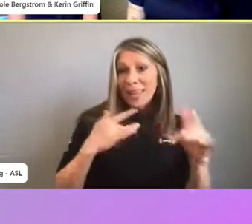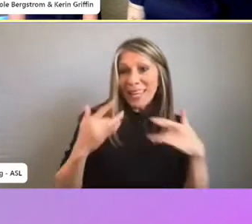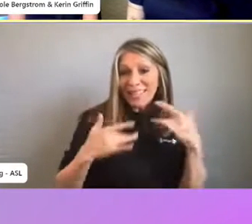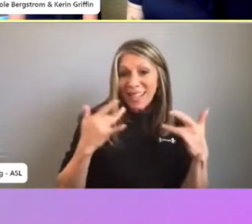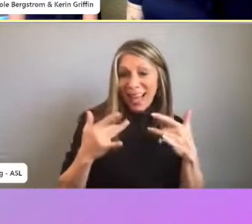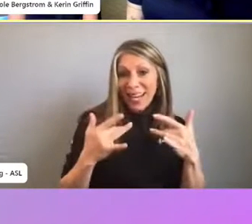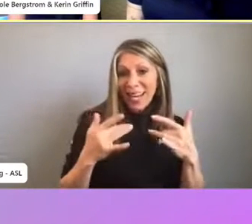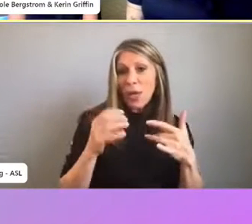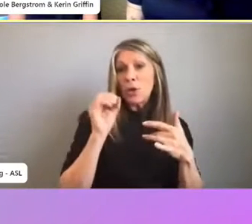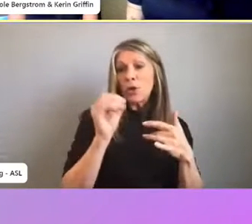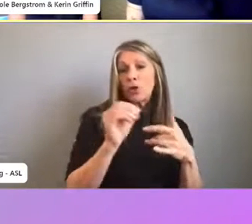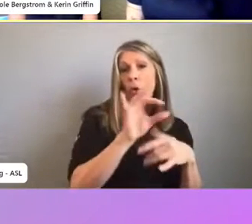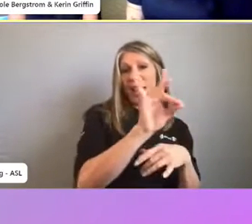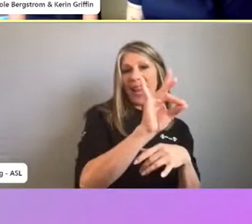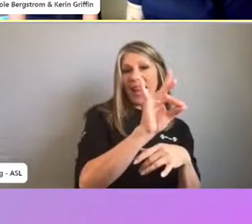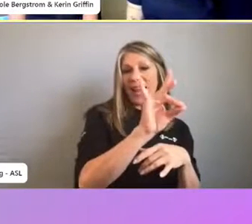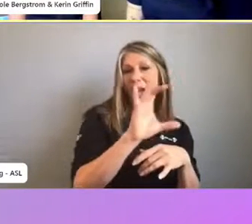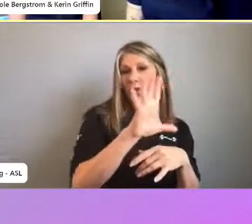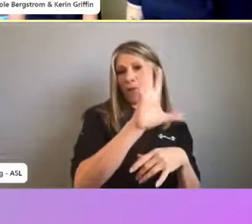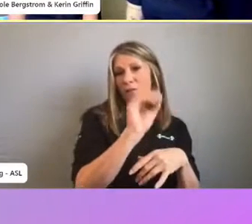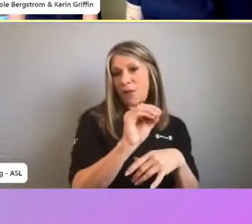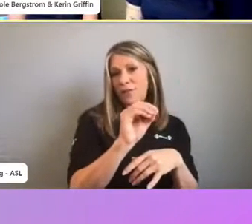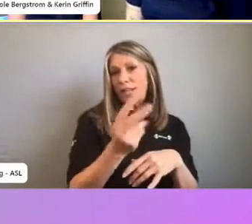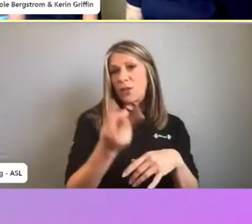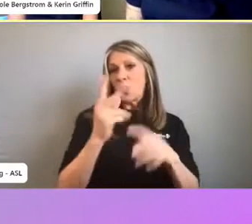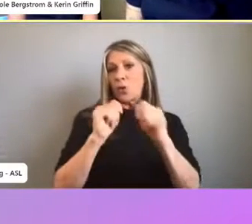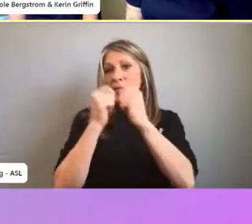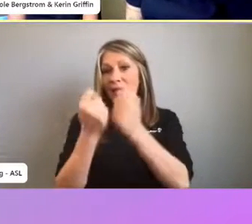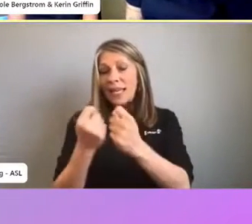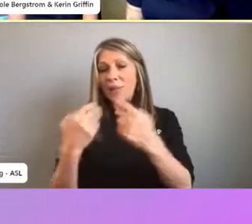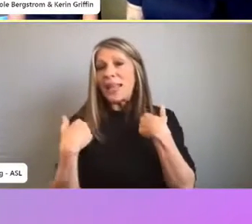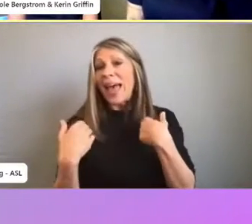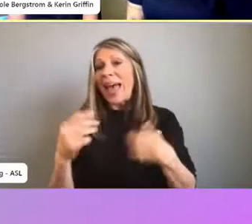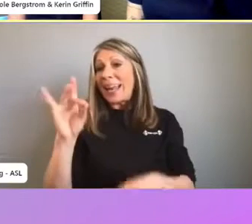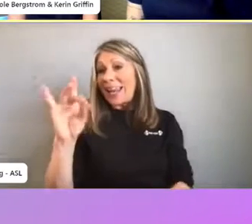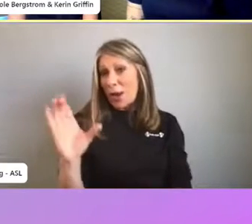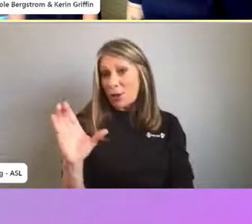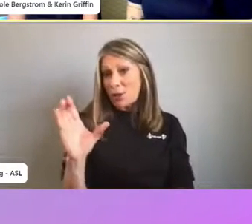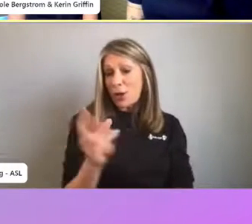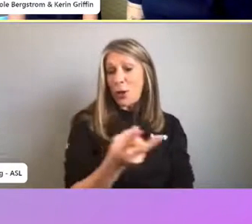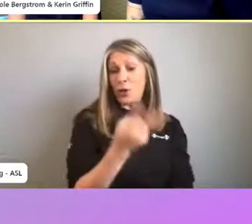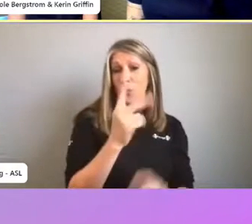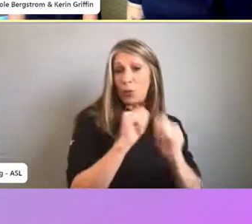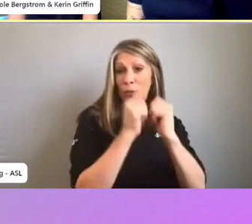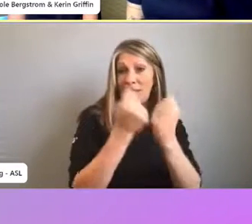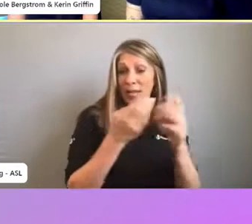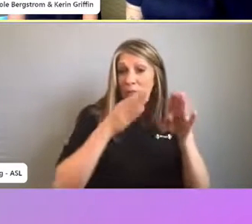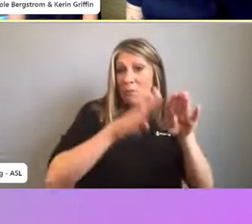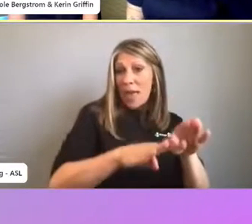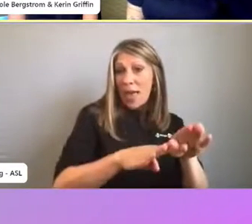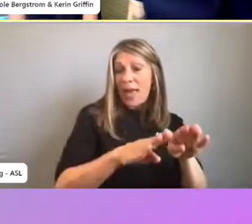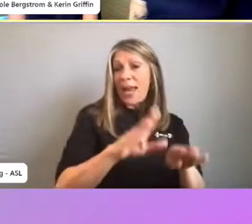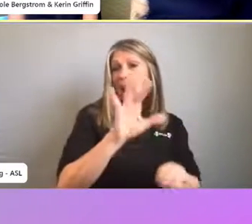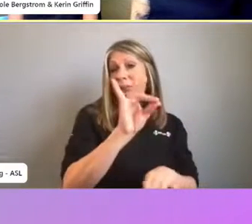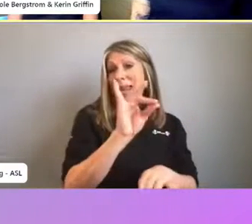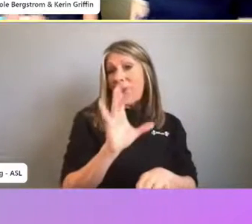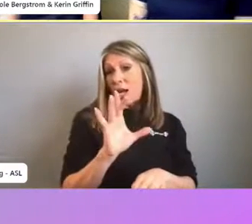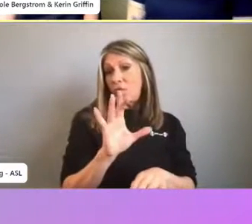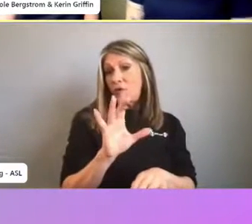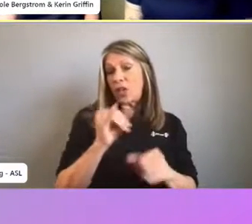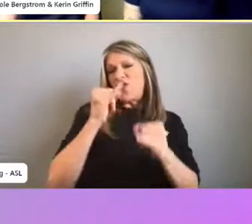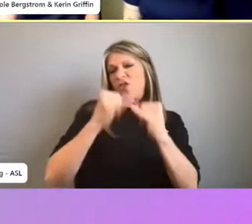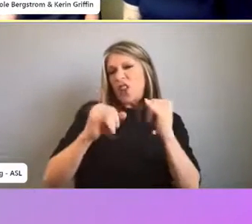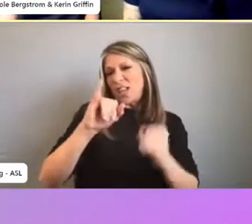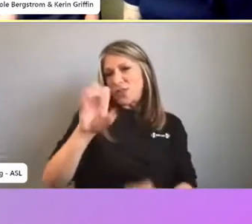the points were 850 and 2 teams each had 800. 2 teams bid 800, well, just Josh only